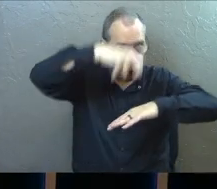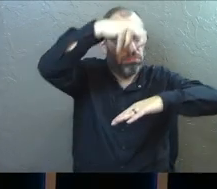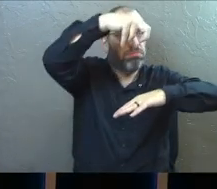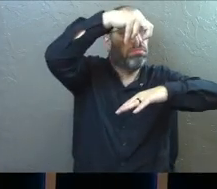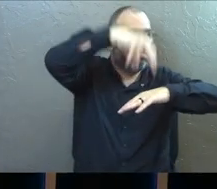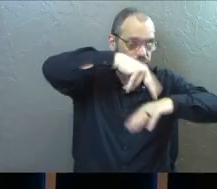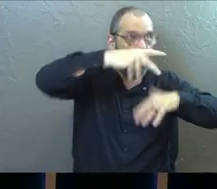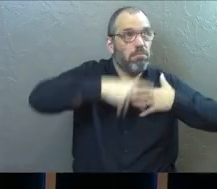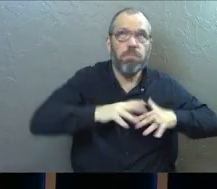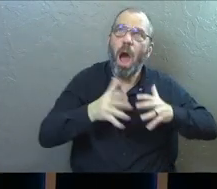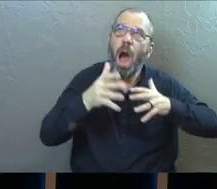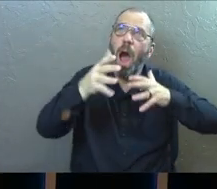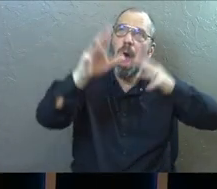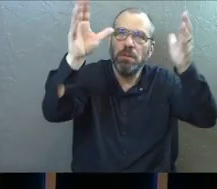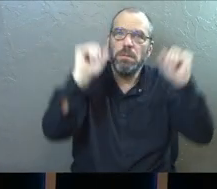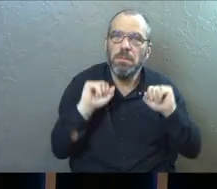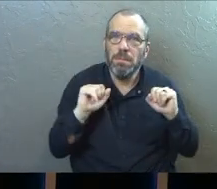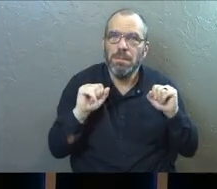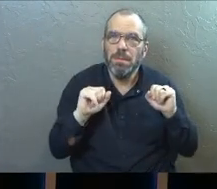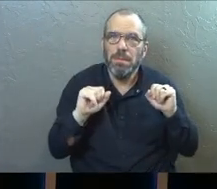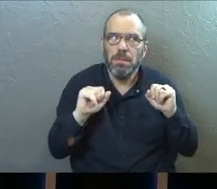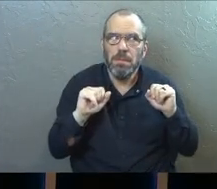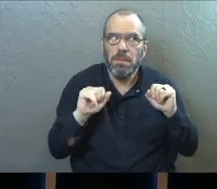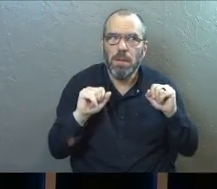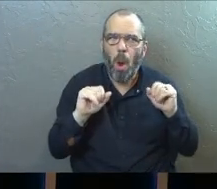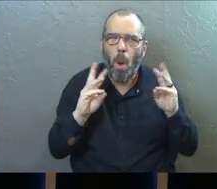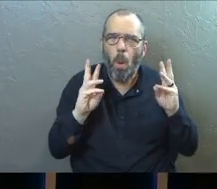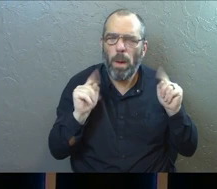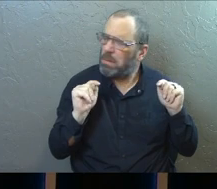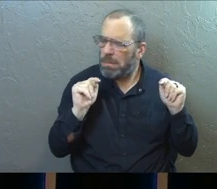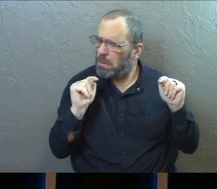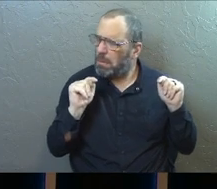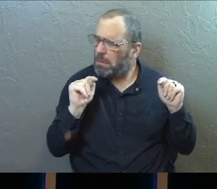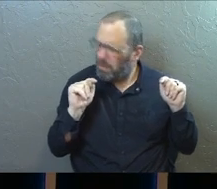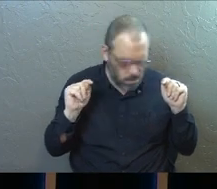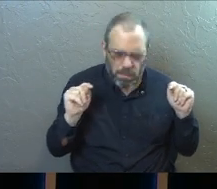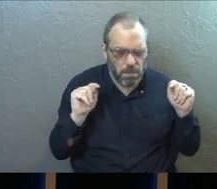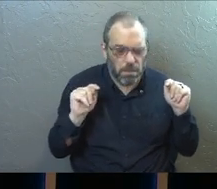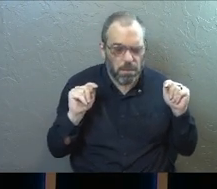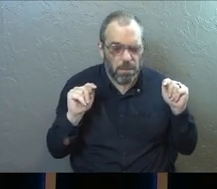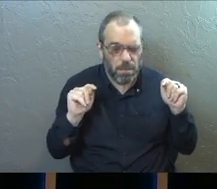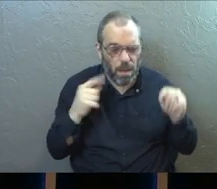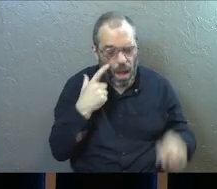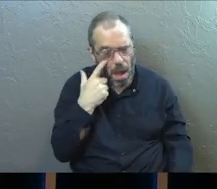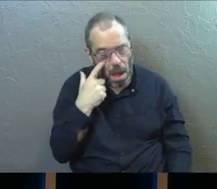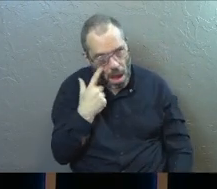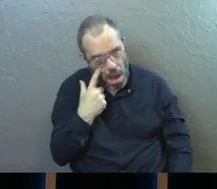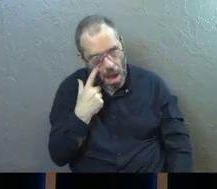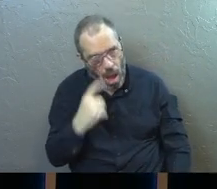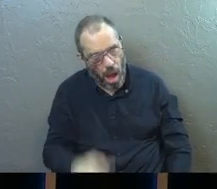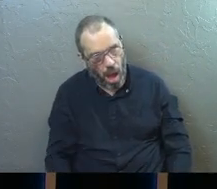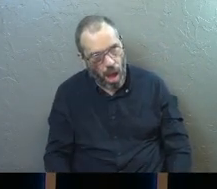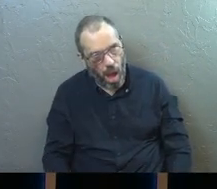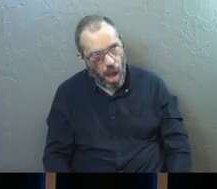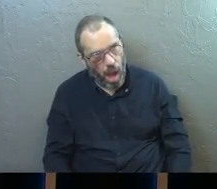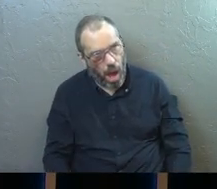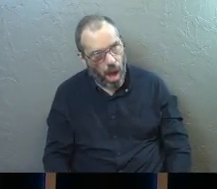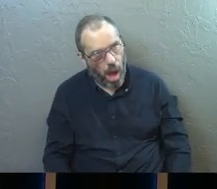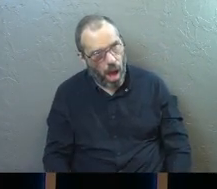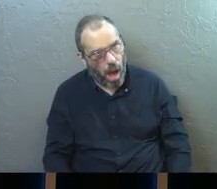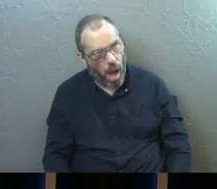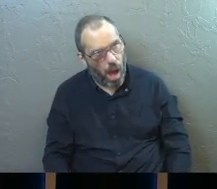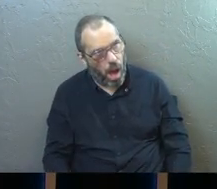for joy and praising God. What is going on? Can you imagine, right? Just being there and seeing this guy, you would be